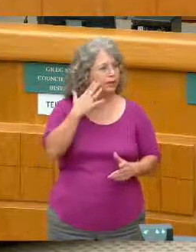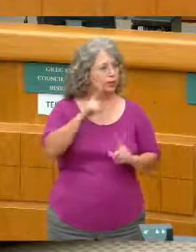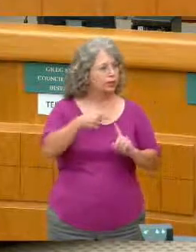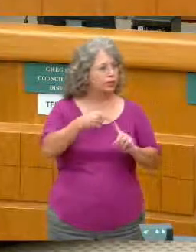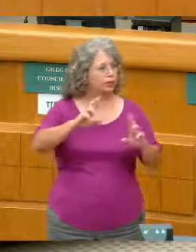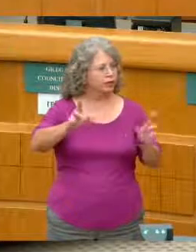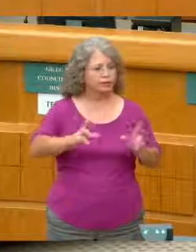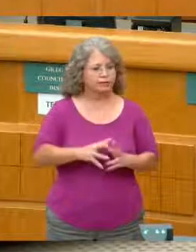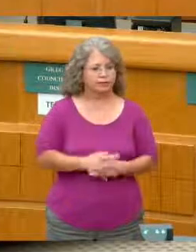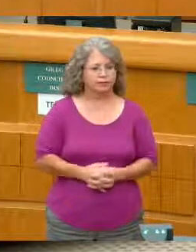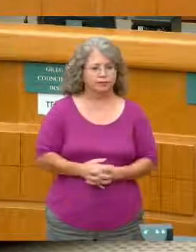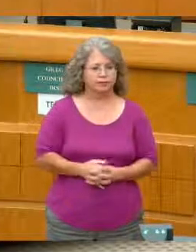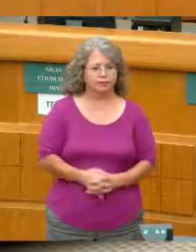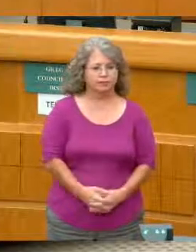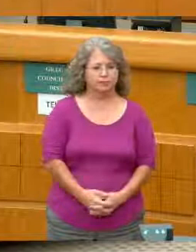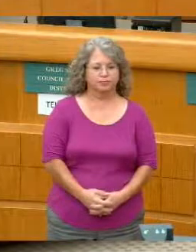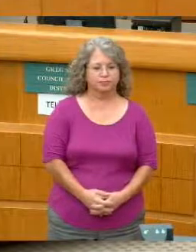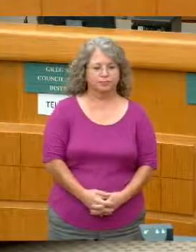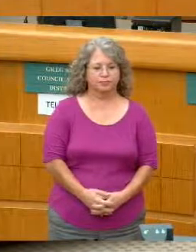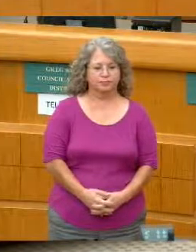Well, y'all let me know when you're ready.